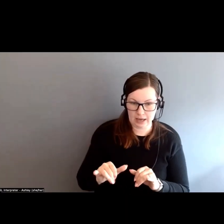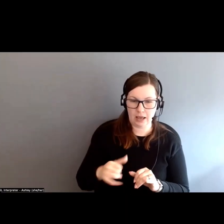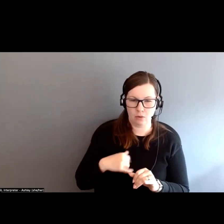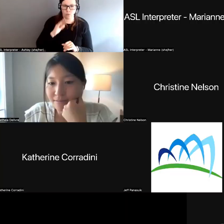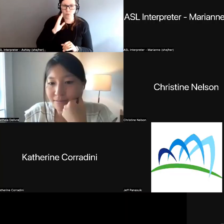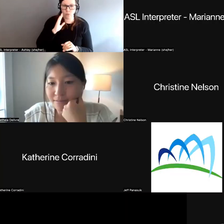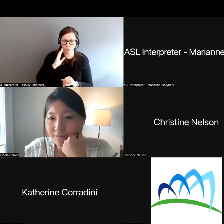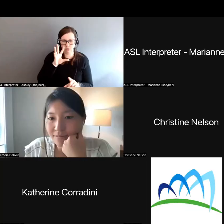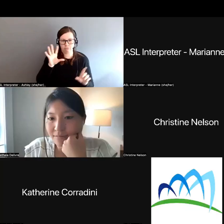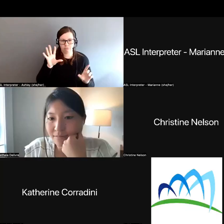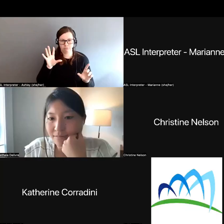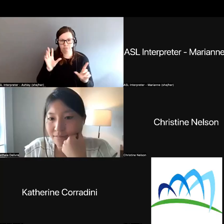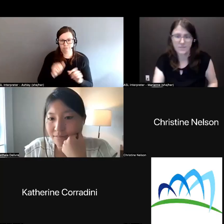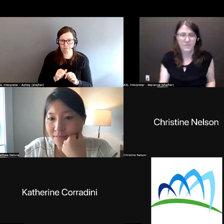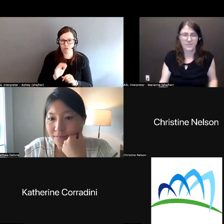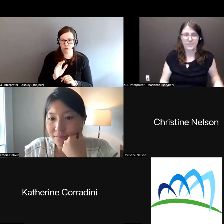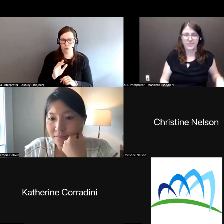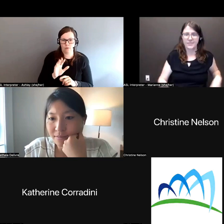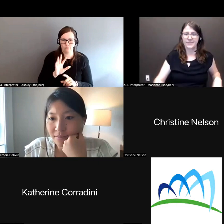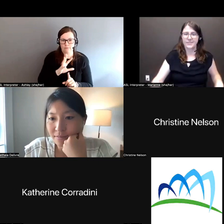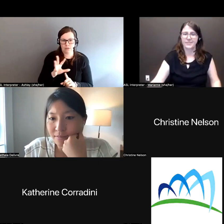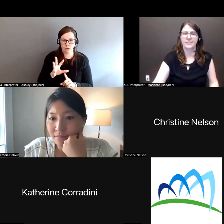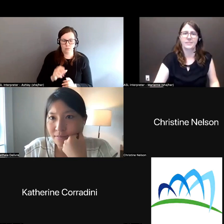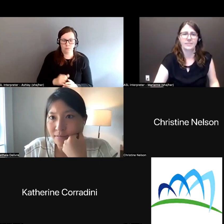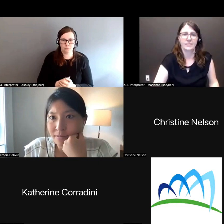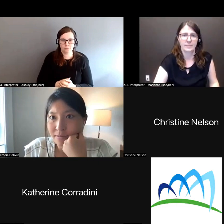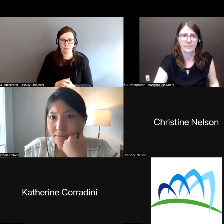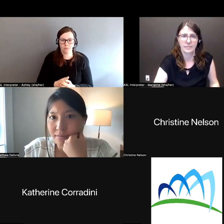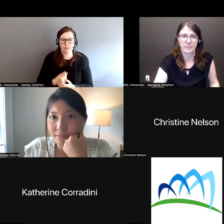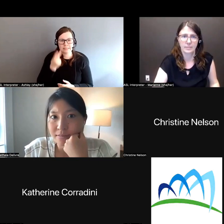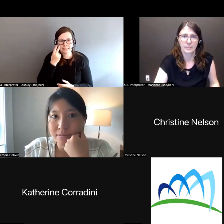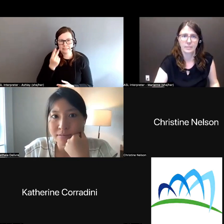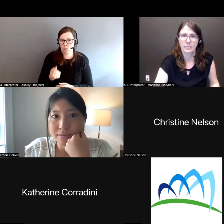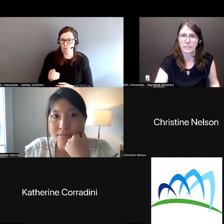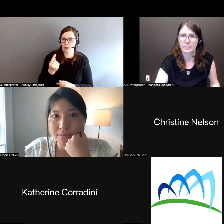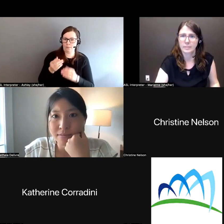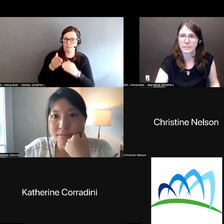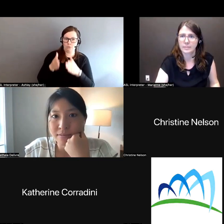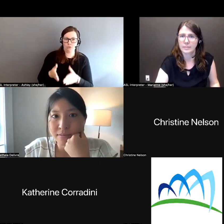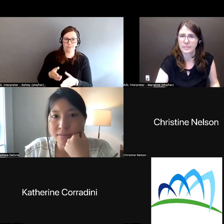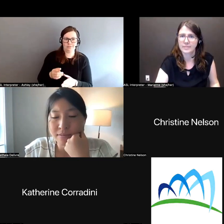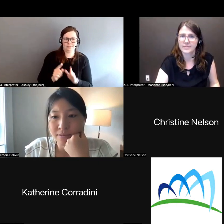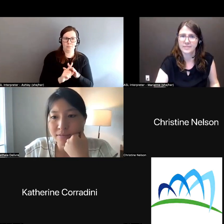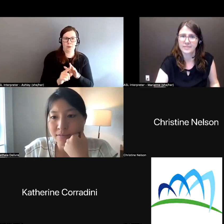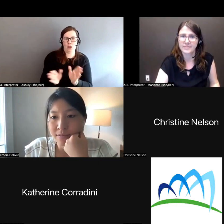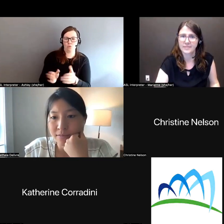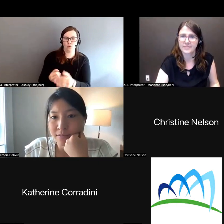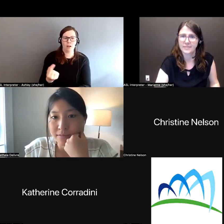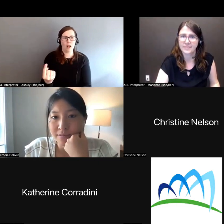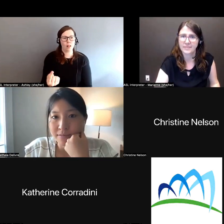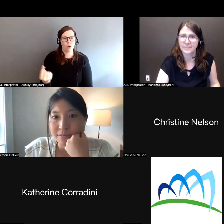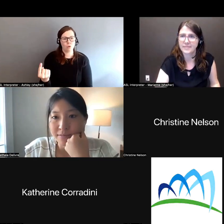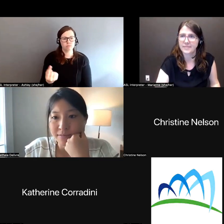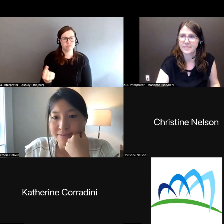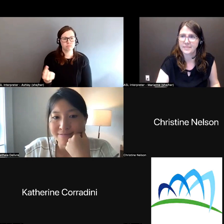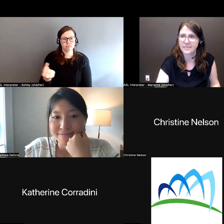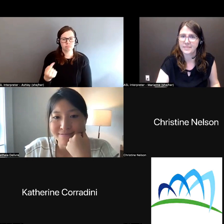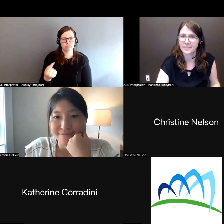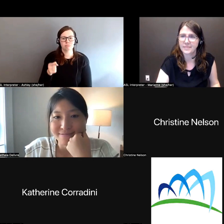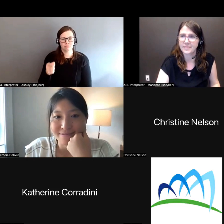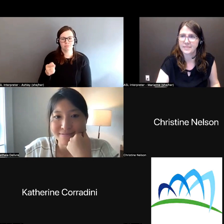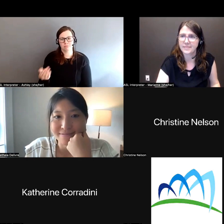see somebody's in a room by themselves, so I might pip in there. Sure, perfect. So I can see we have Christine here.